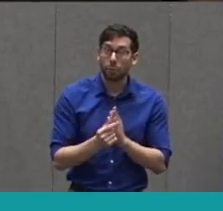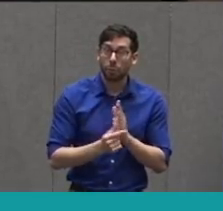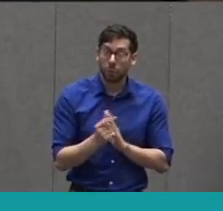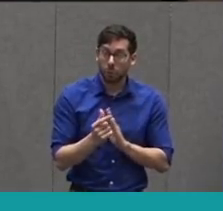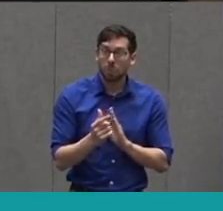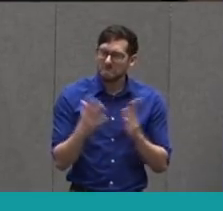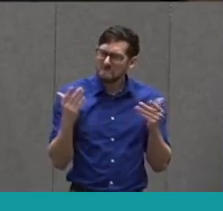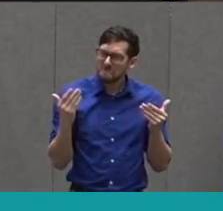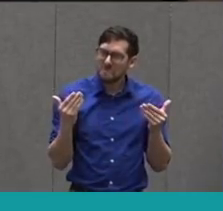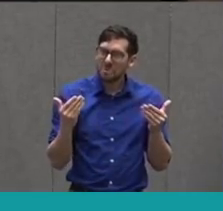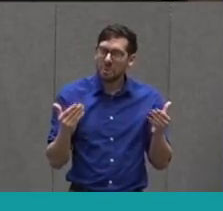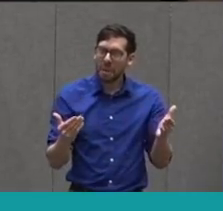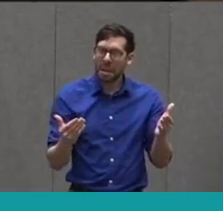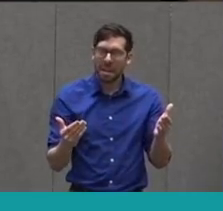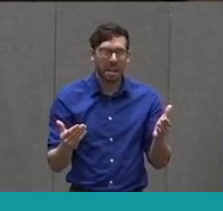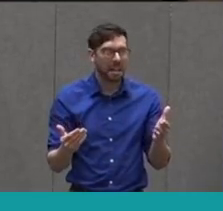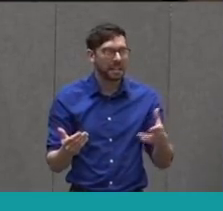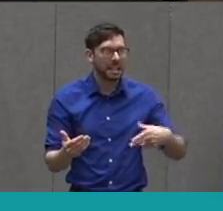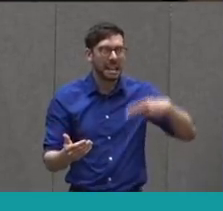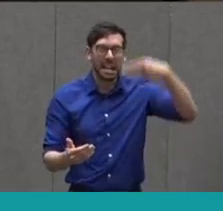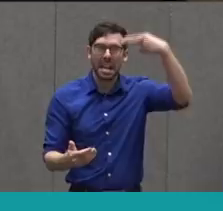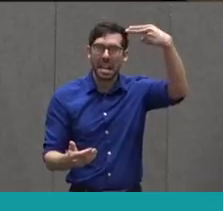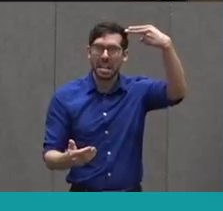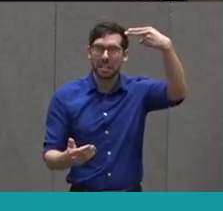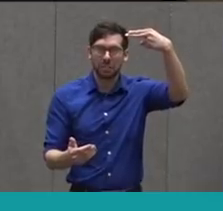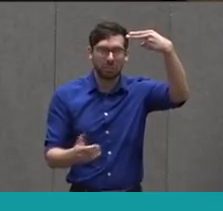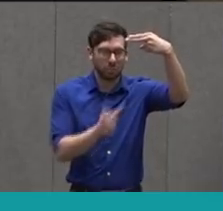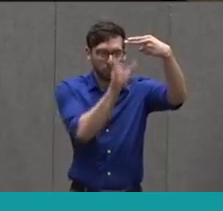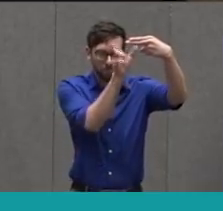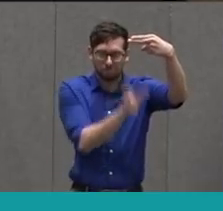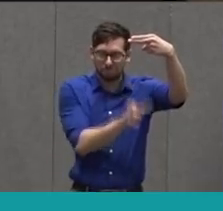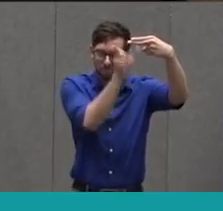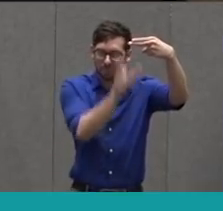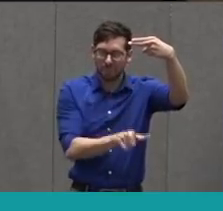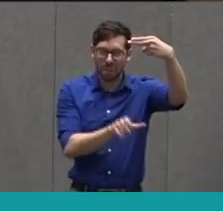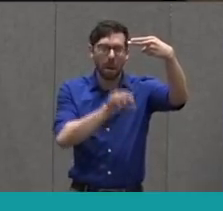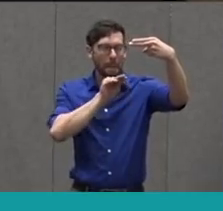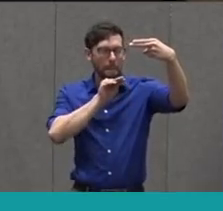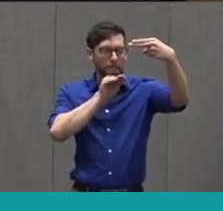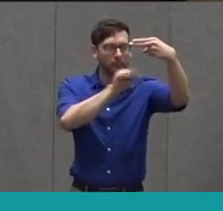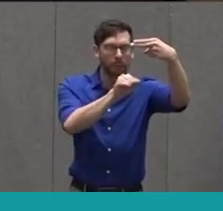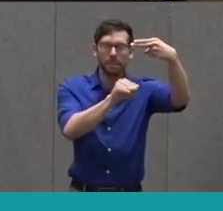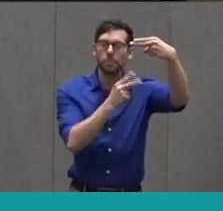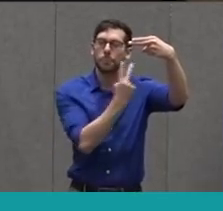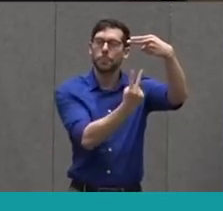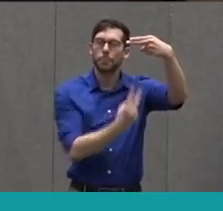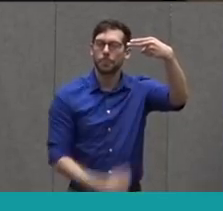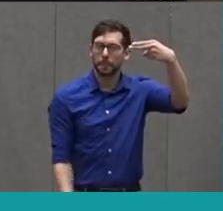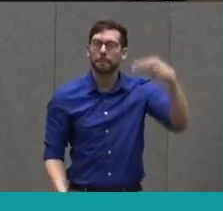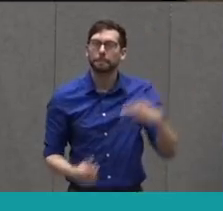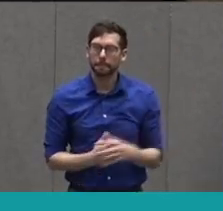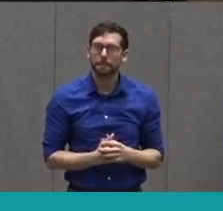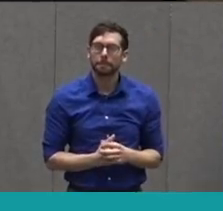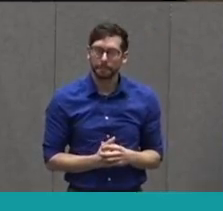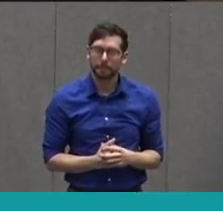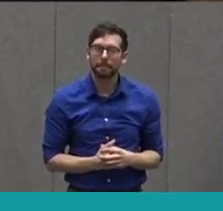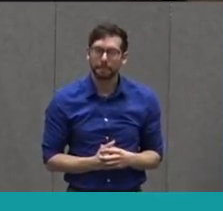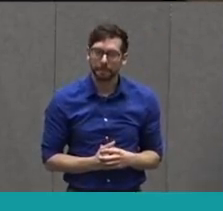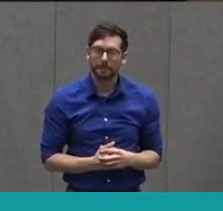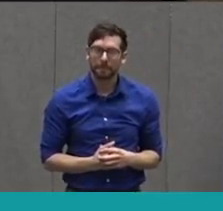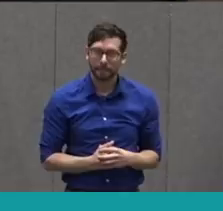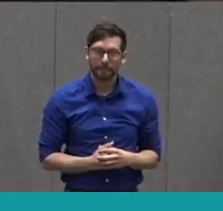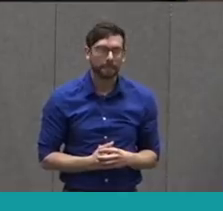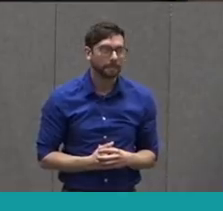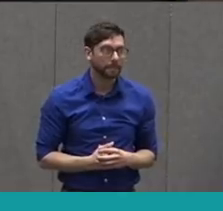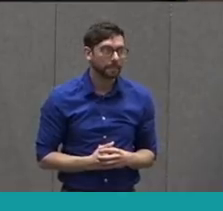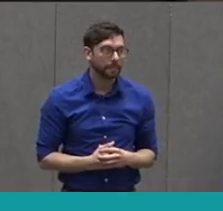you go ahead and put your 2 in the hundreds column? So that shows us that we